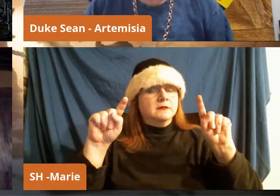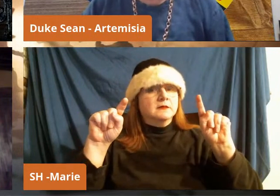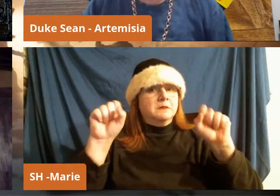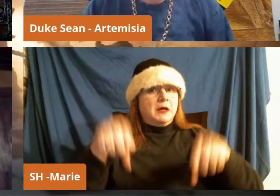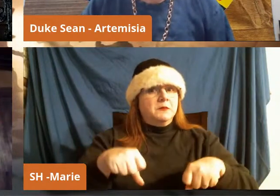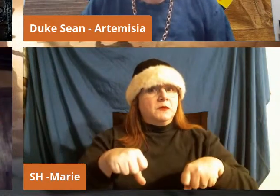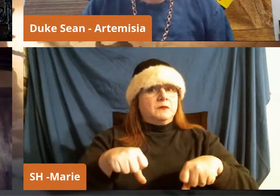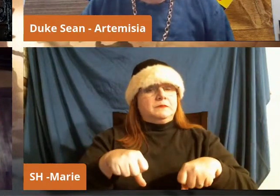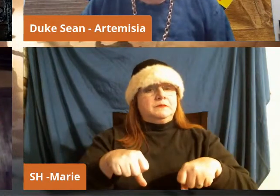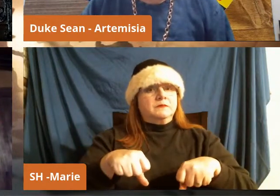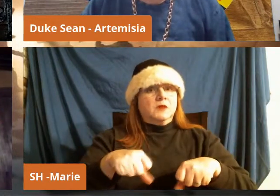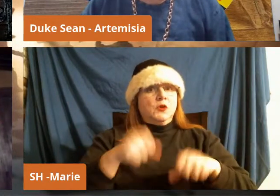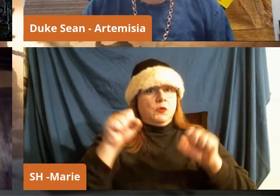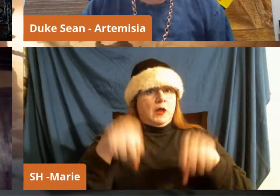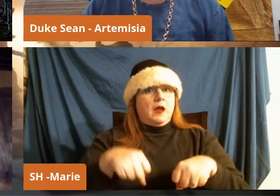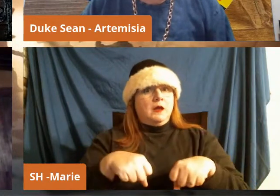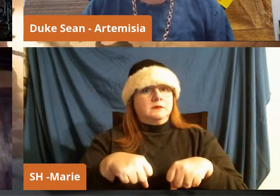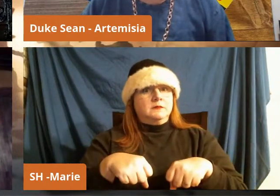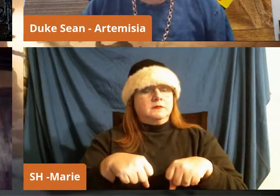So you can